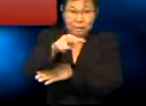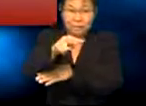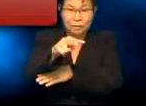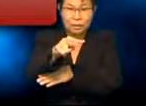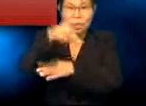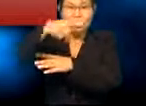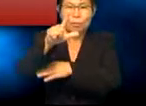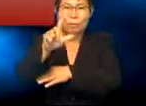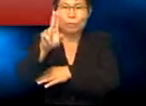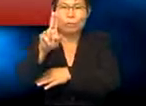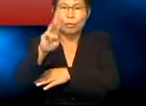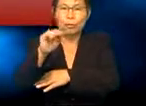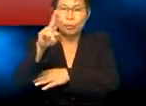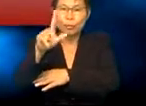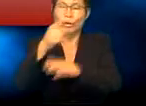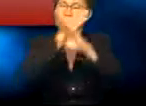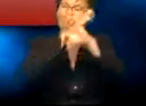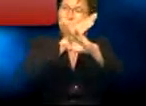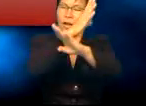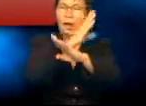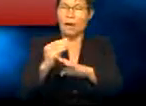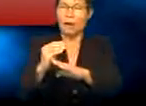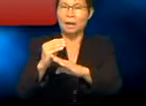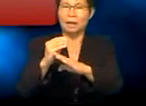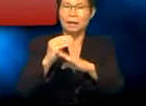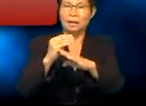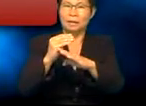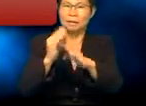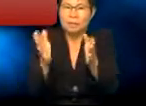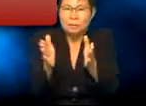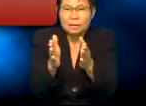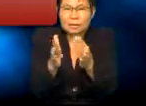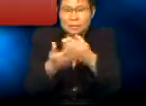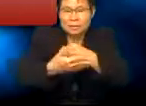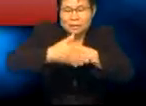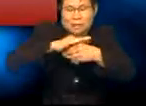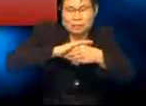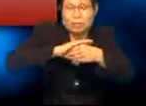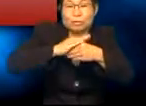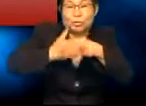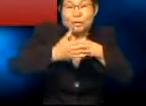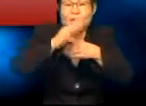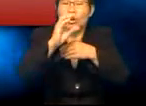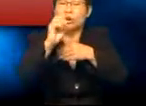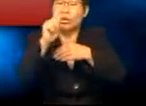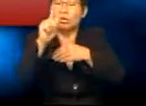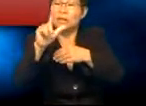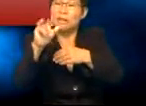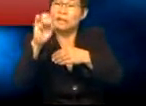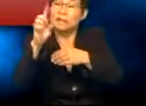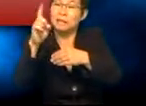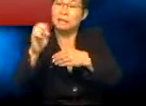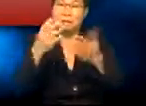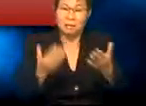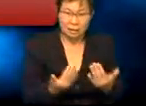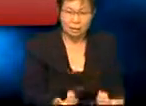the plumule is well protected and is sandwiched between the cotyledons. At this stage, the